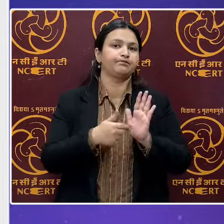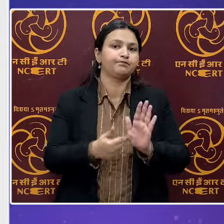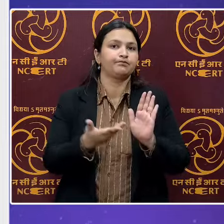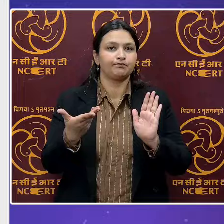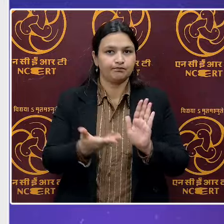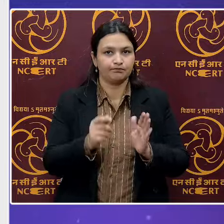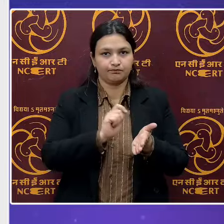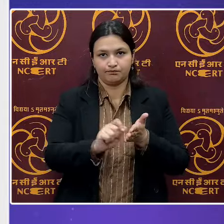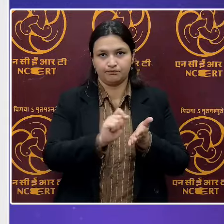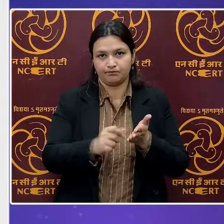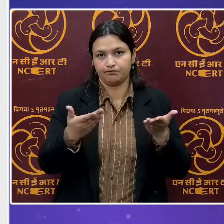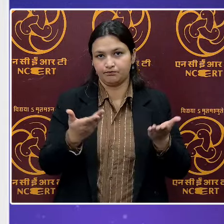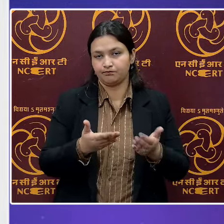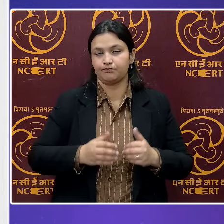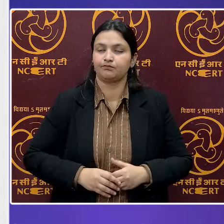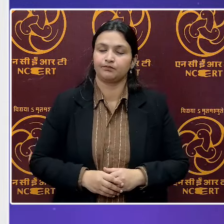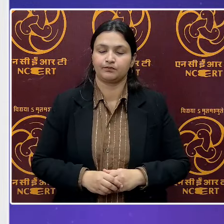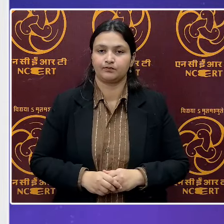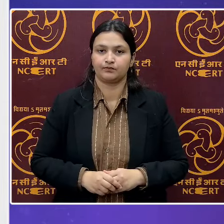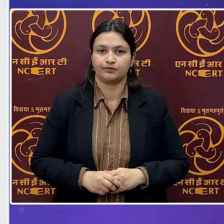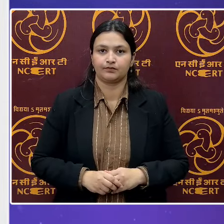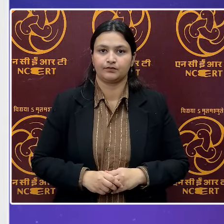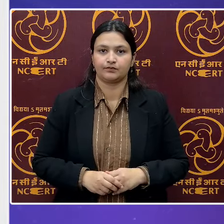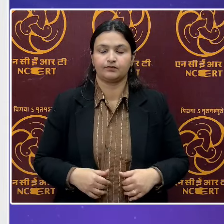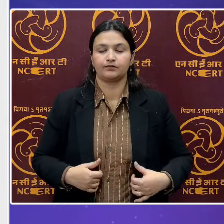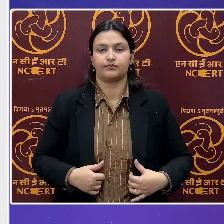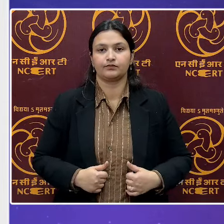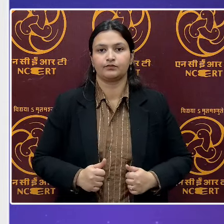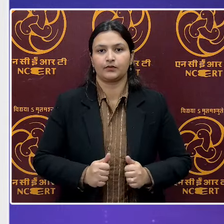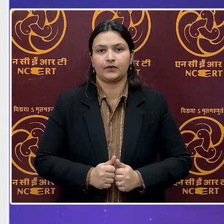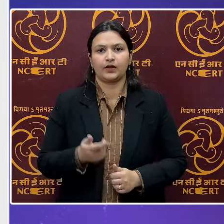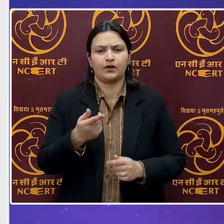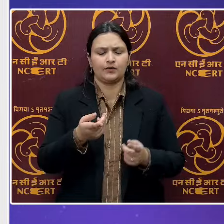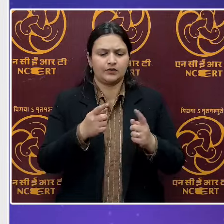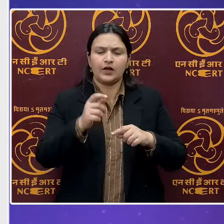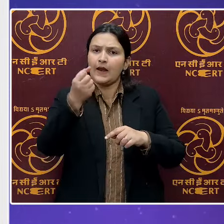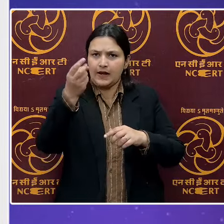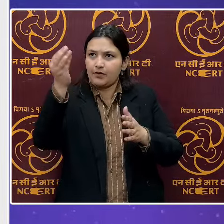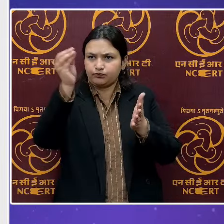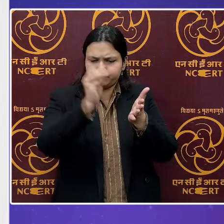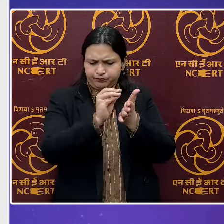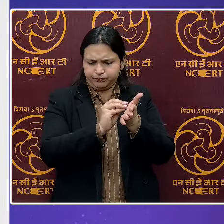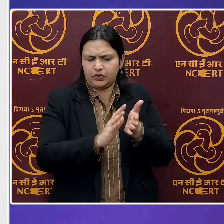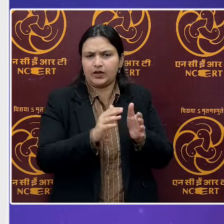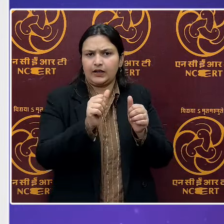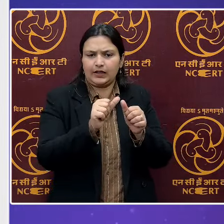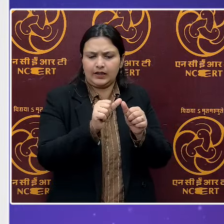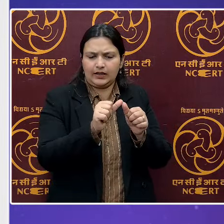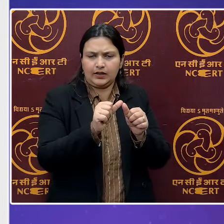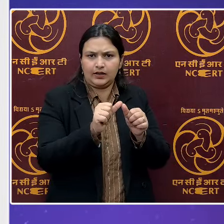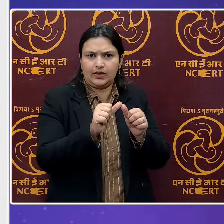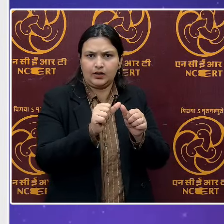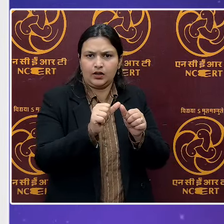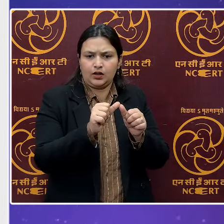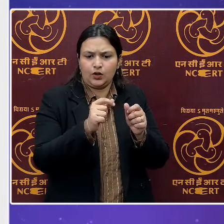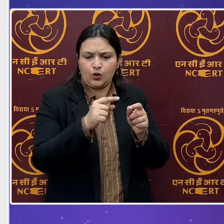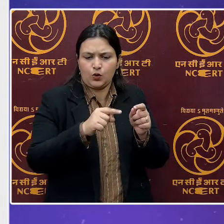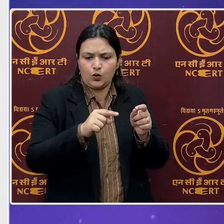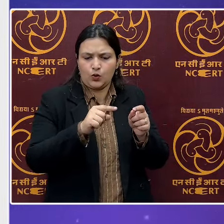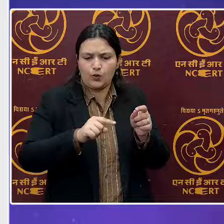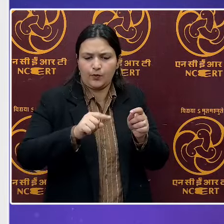by a square raised to the power half. Substitute the value. A omega by 2 is equal to